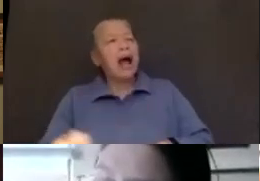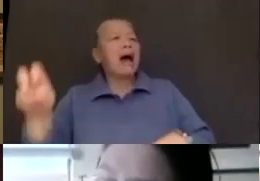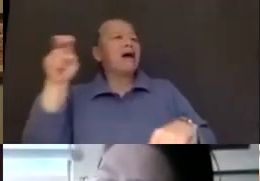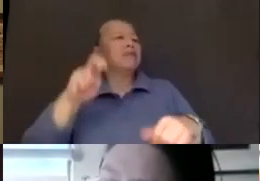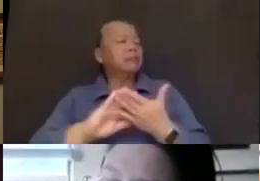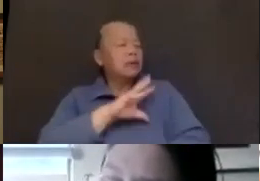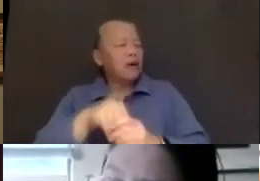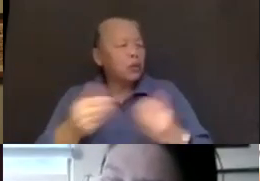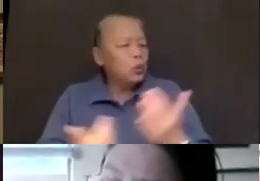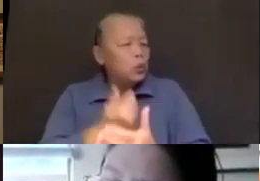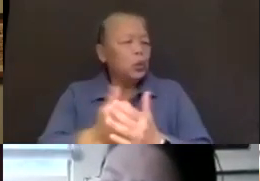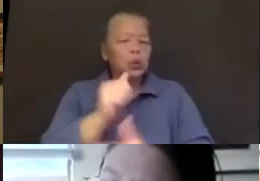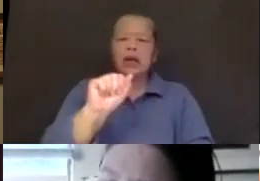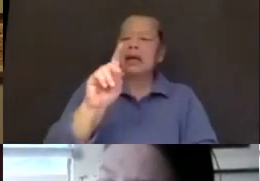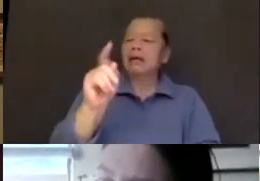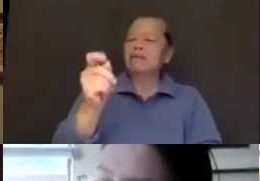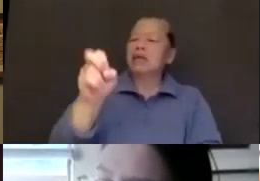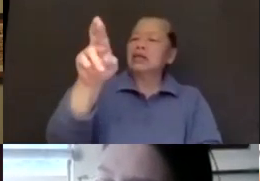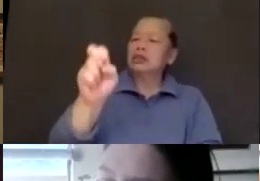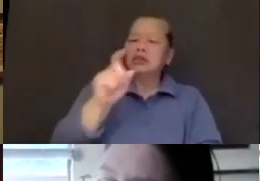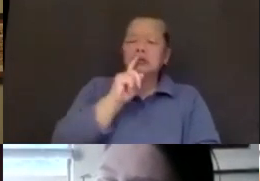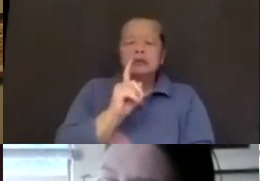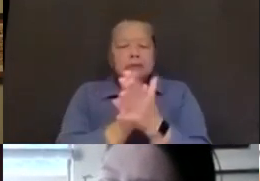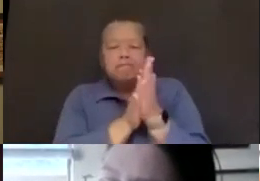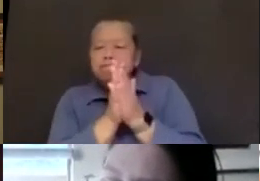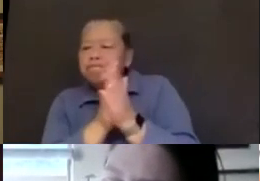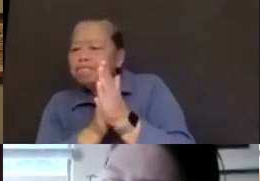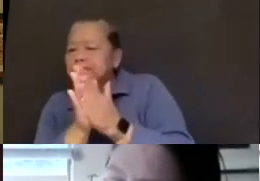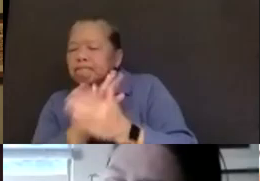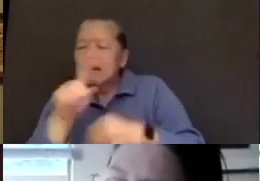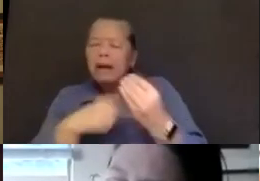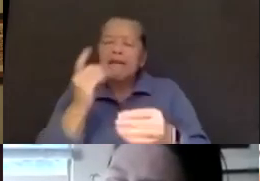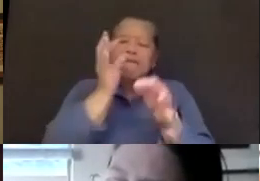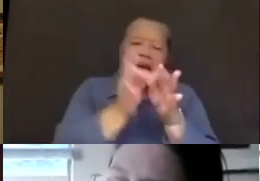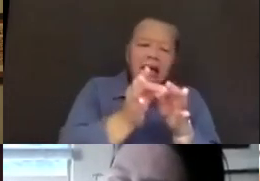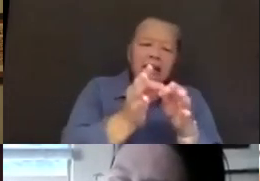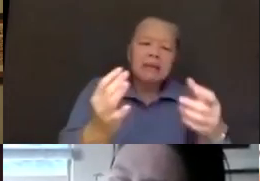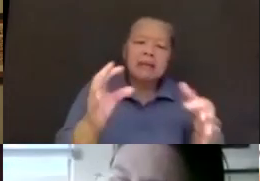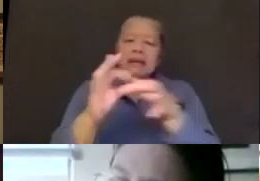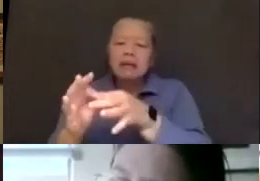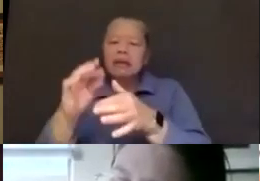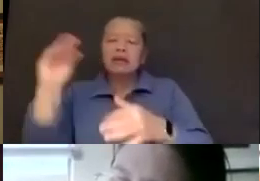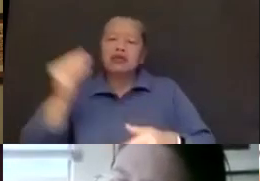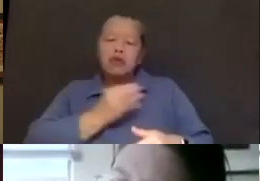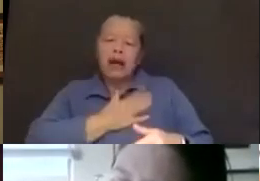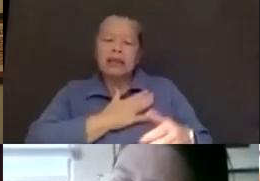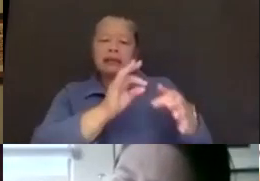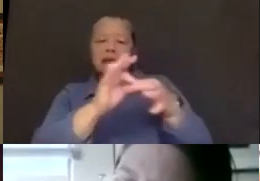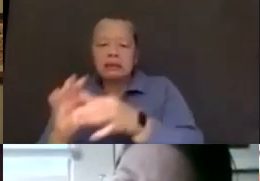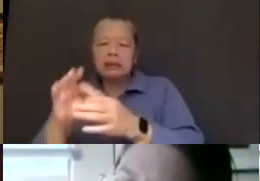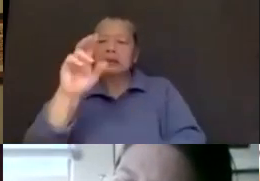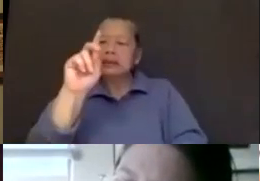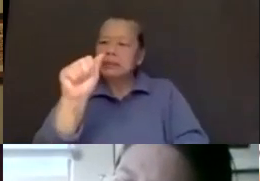is passionate about the intersection of faith, race, and disability, and she identifies as a